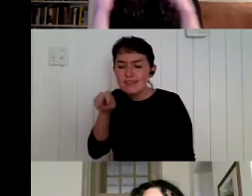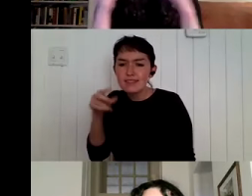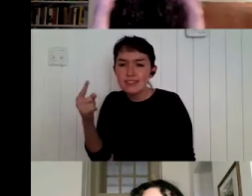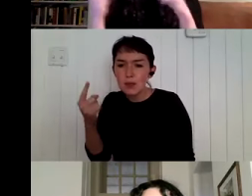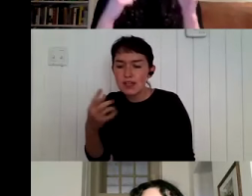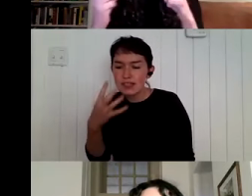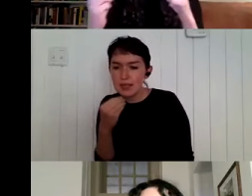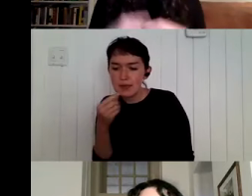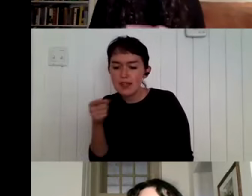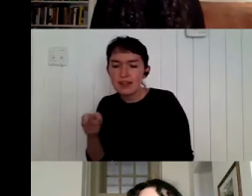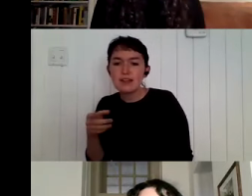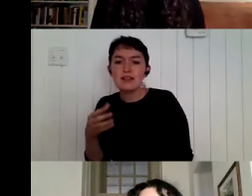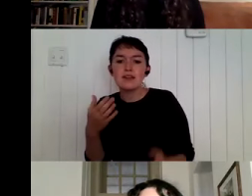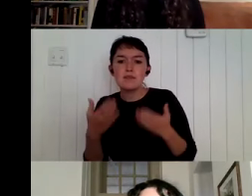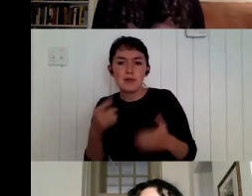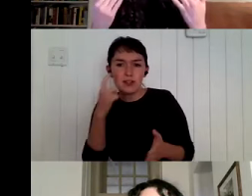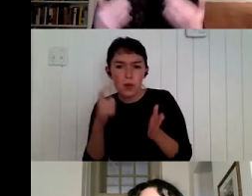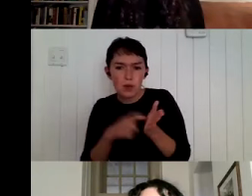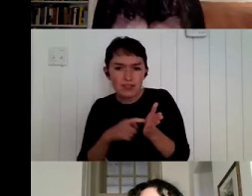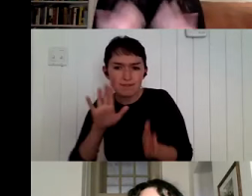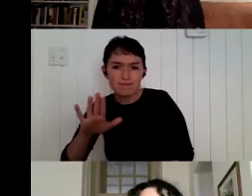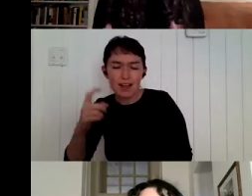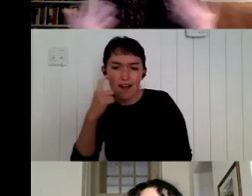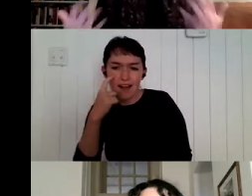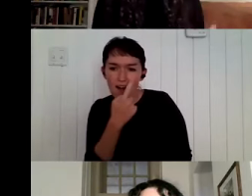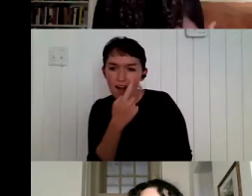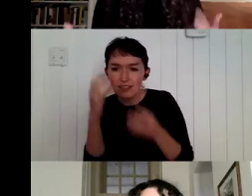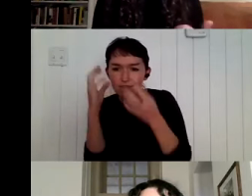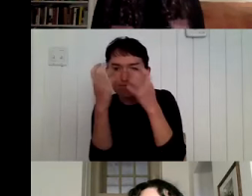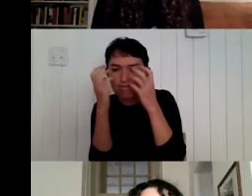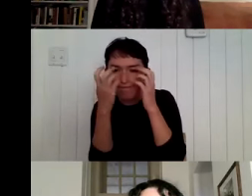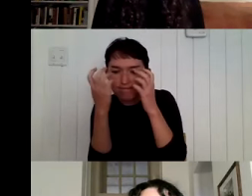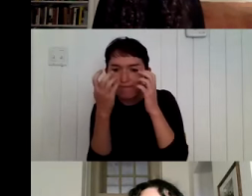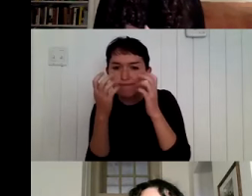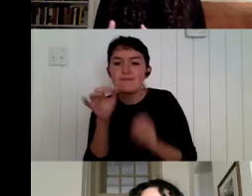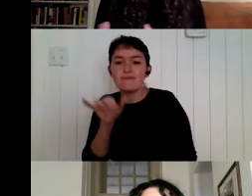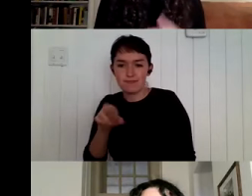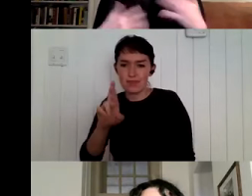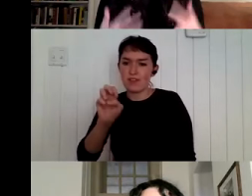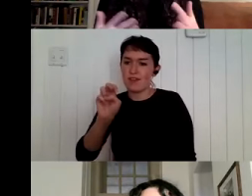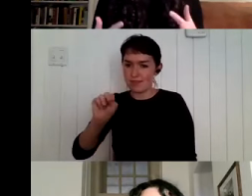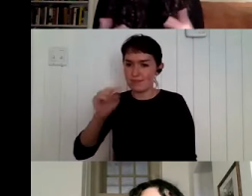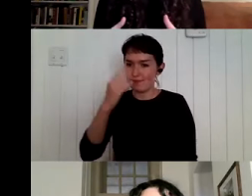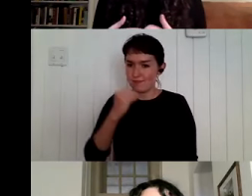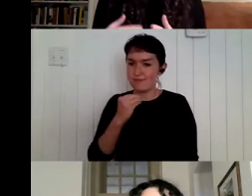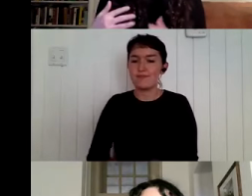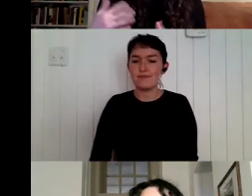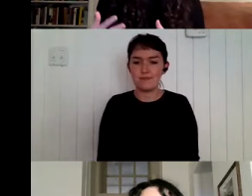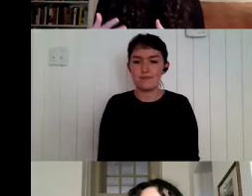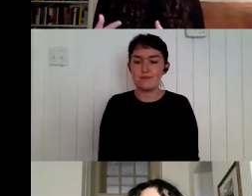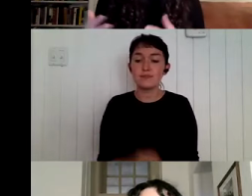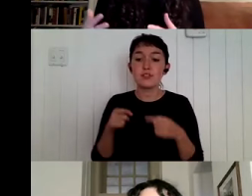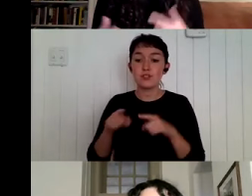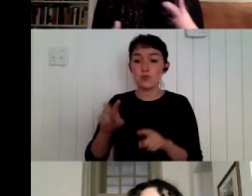eyes moving under their eyelids, and that's characteristic of REM sleep. During REM, your